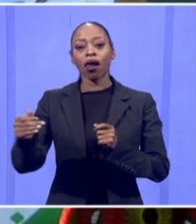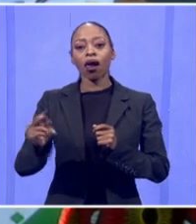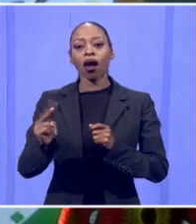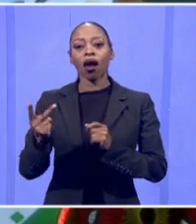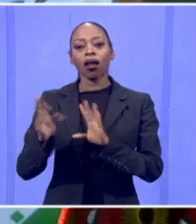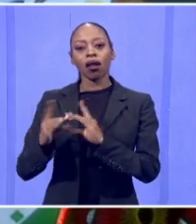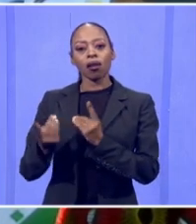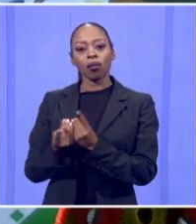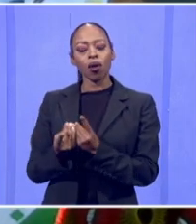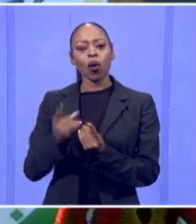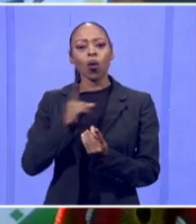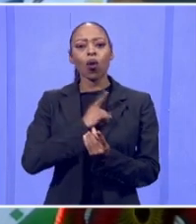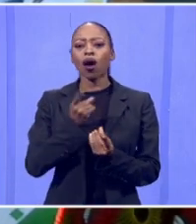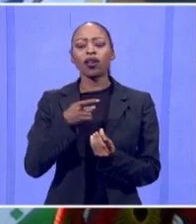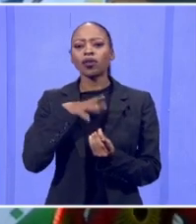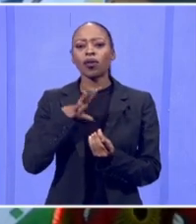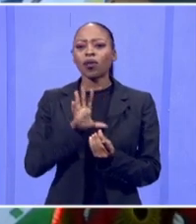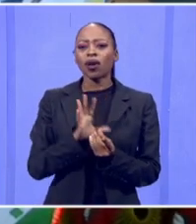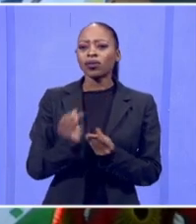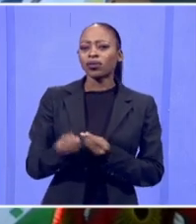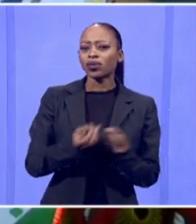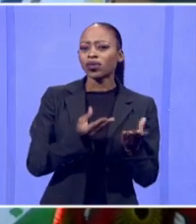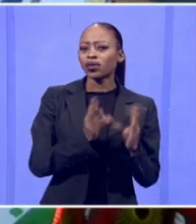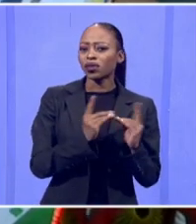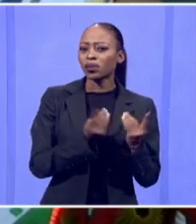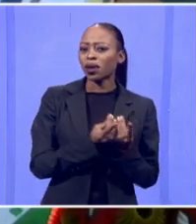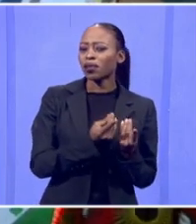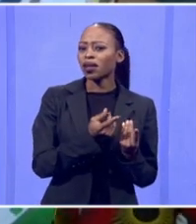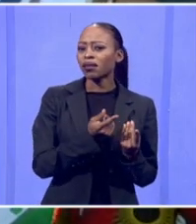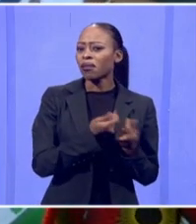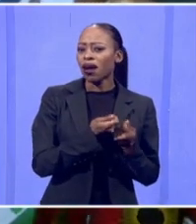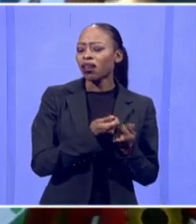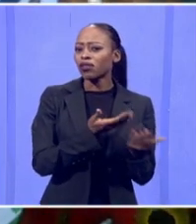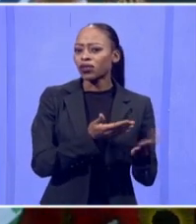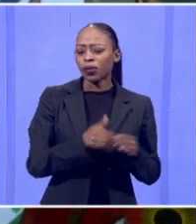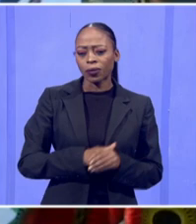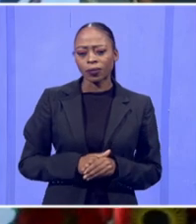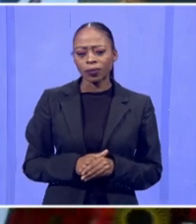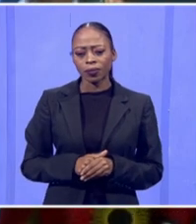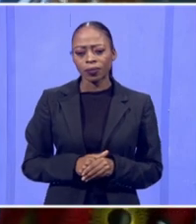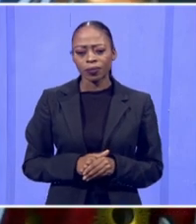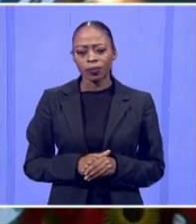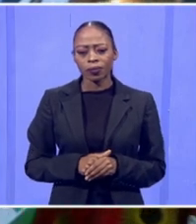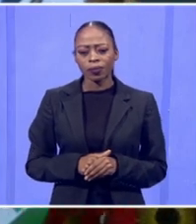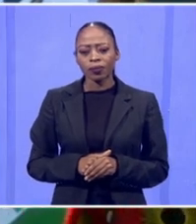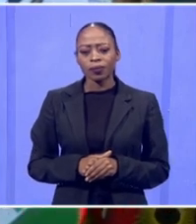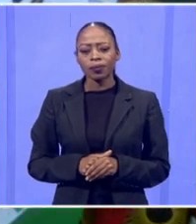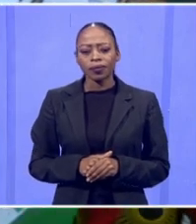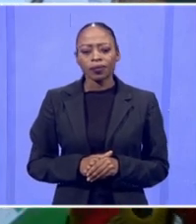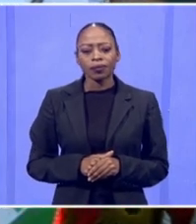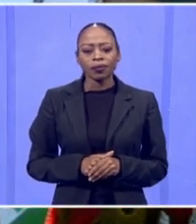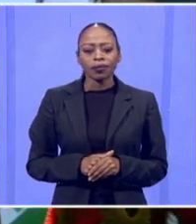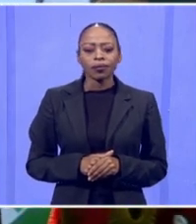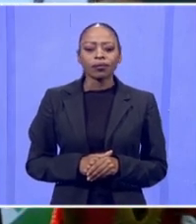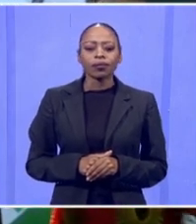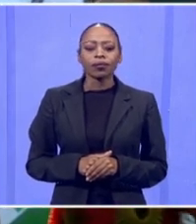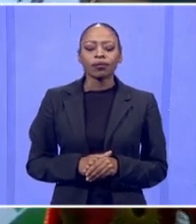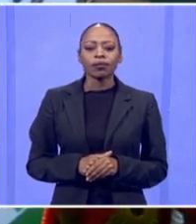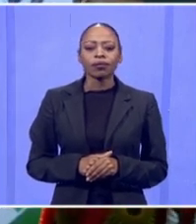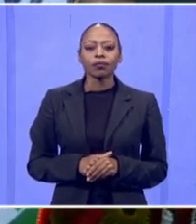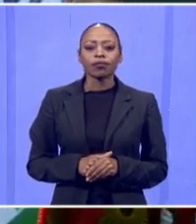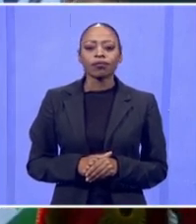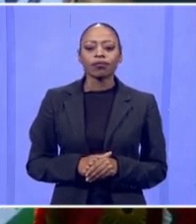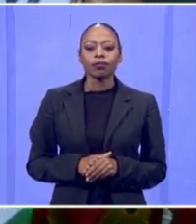you taking money away from such a very important department? Okay, next question to you. Yes, my question is